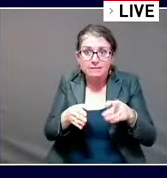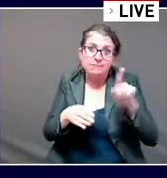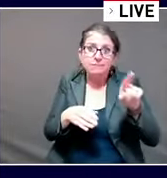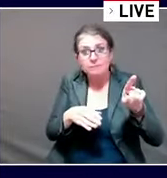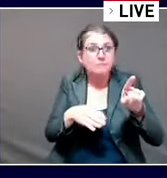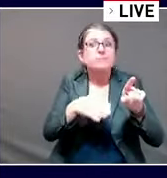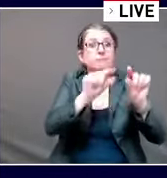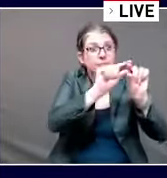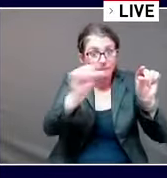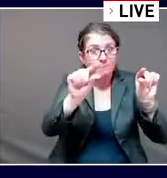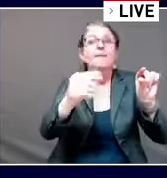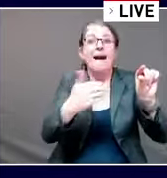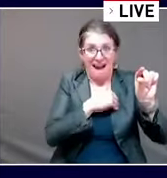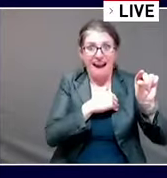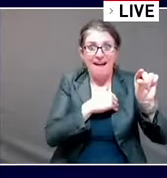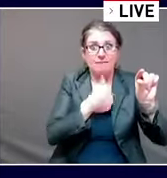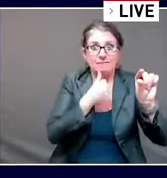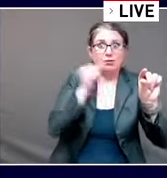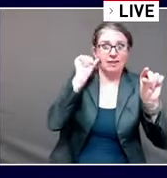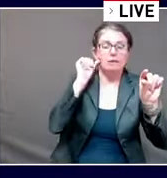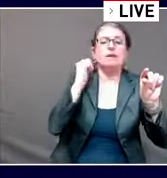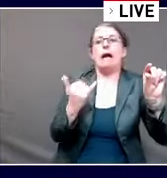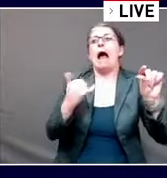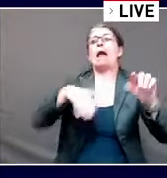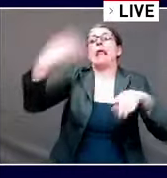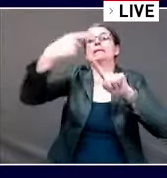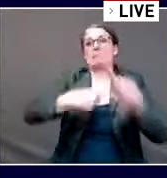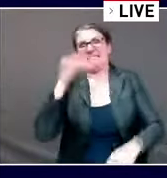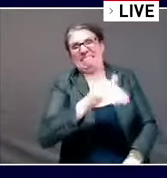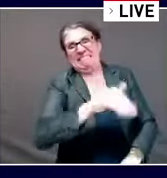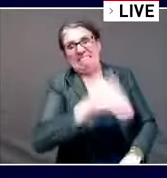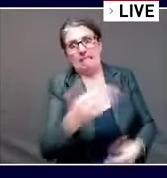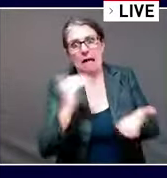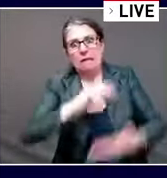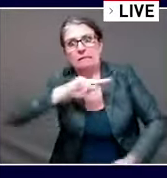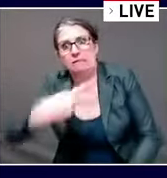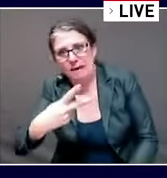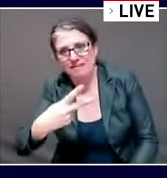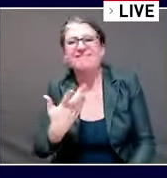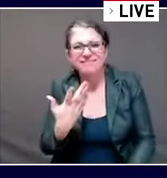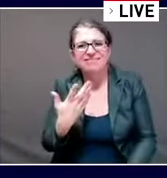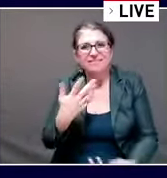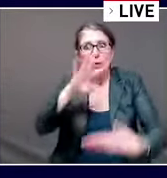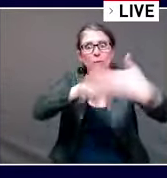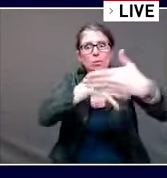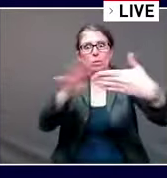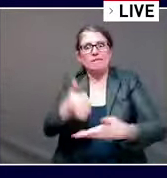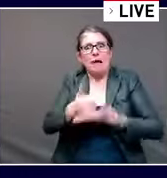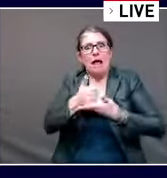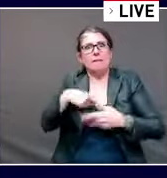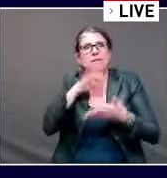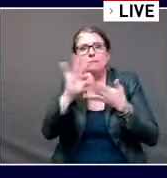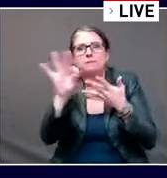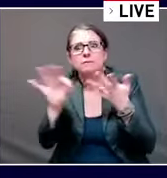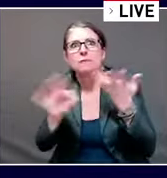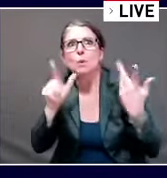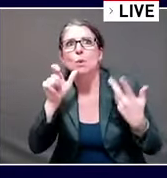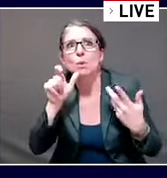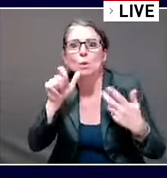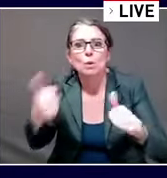storage requirements, things of that nature. So that's why we need more data from the federal government, clinical as well